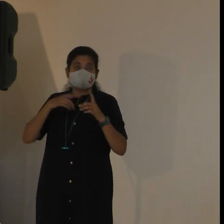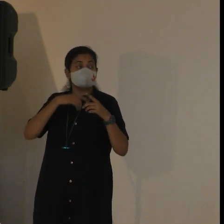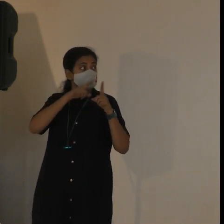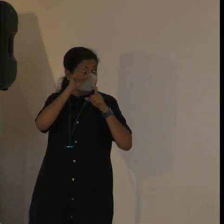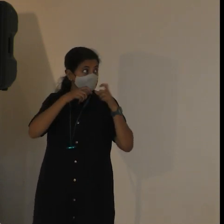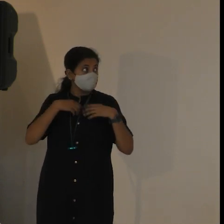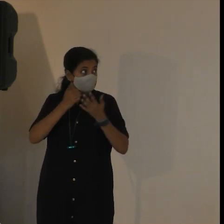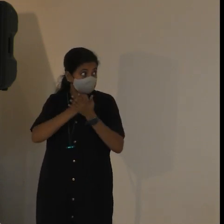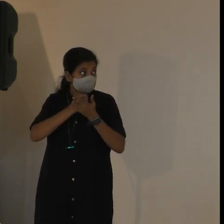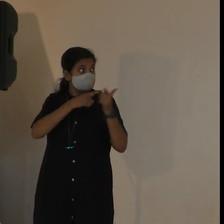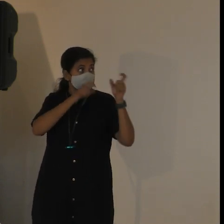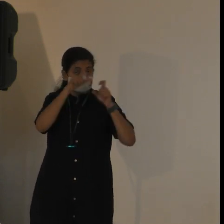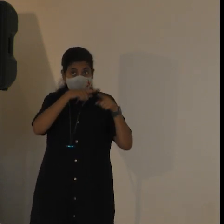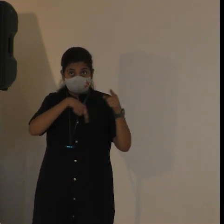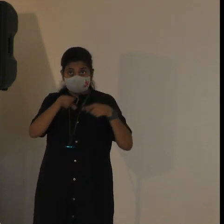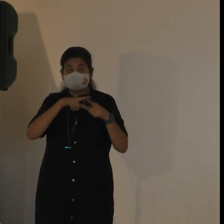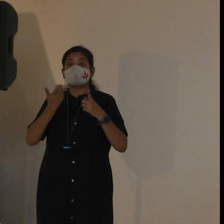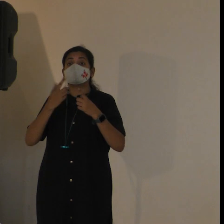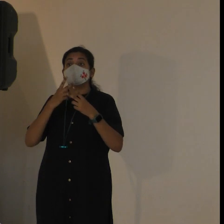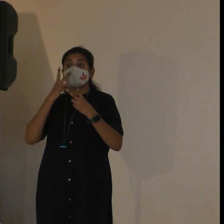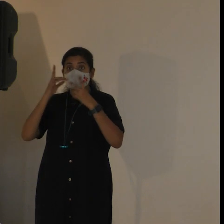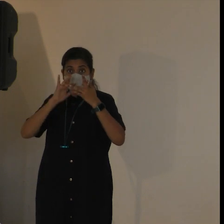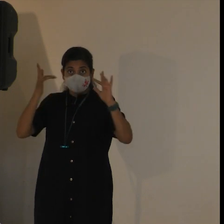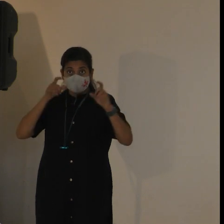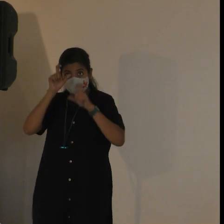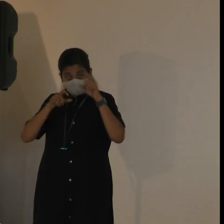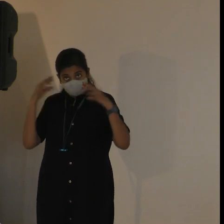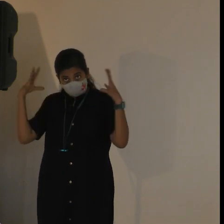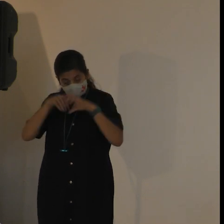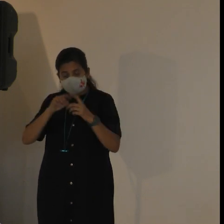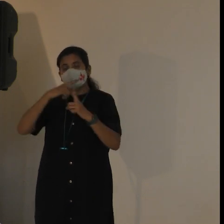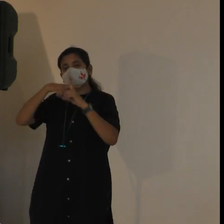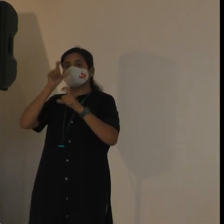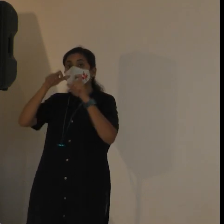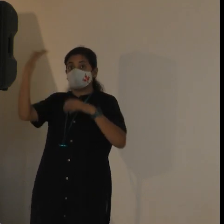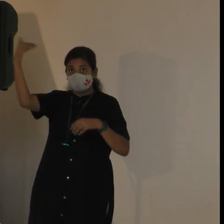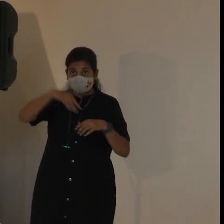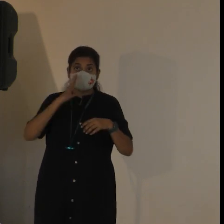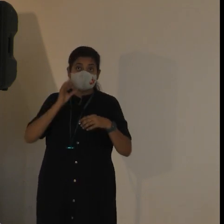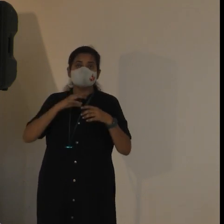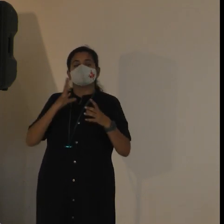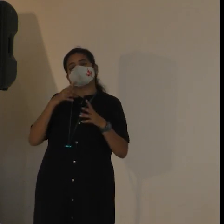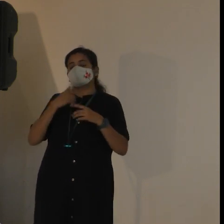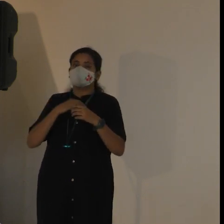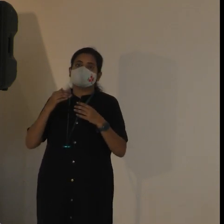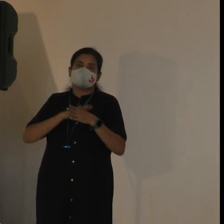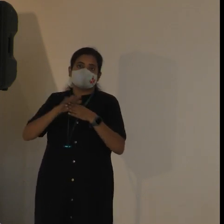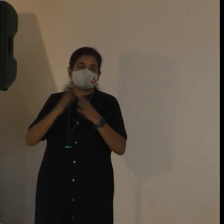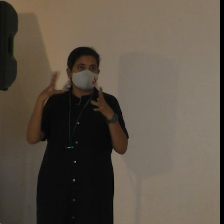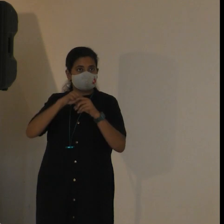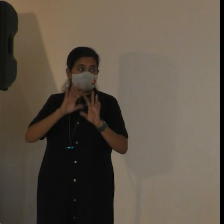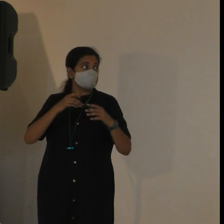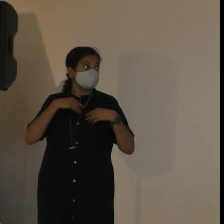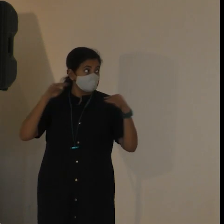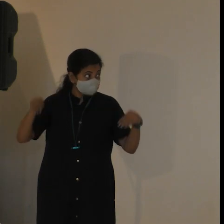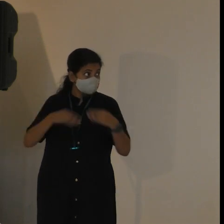both digital audiences as well as physical audiences to the space. In that regard, this is the